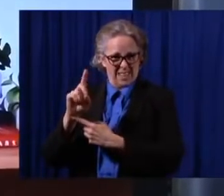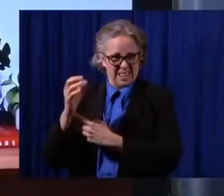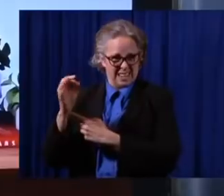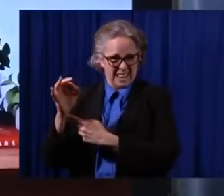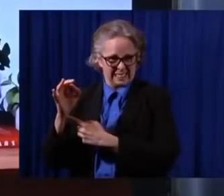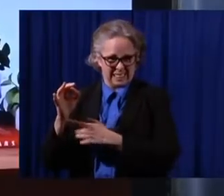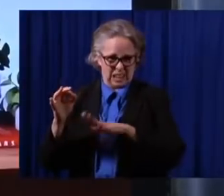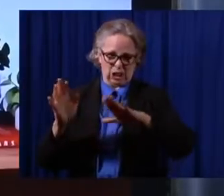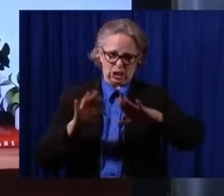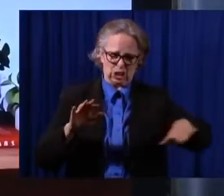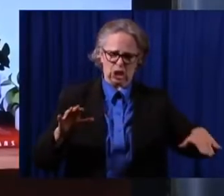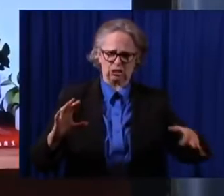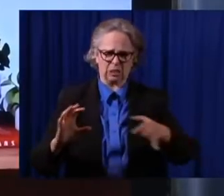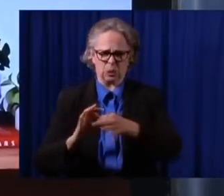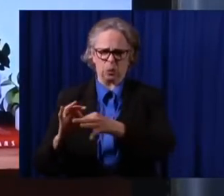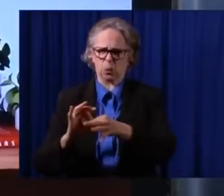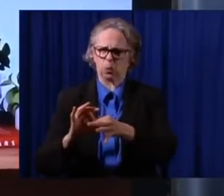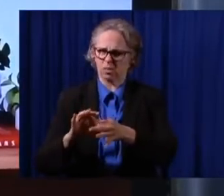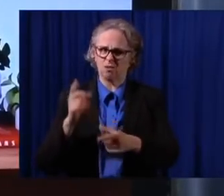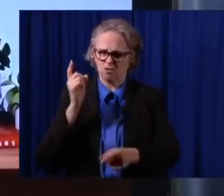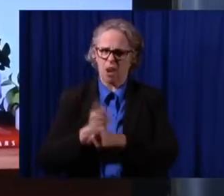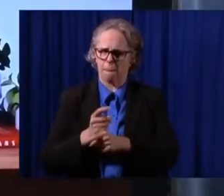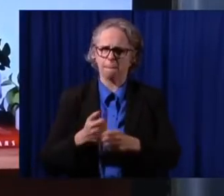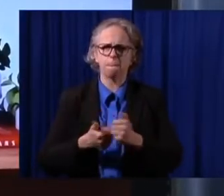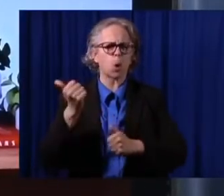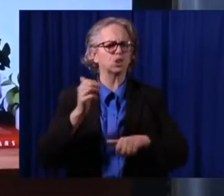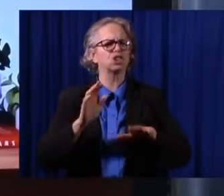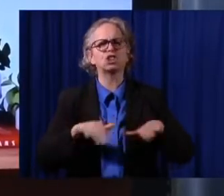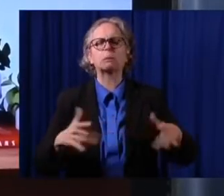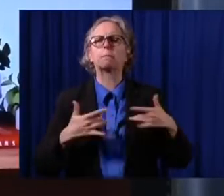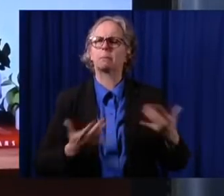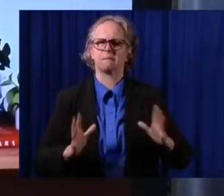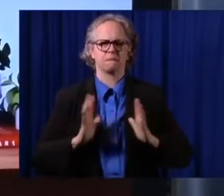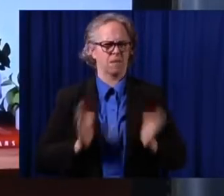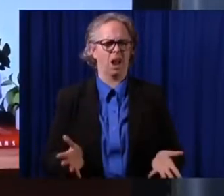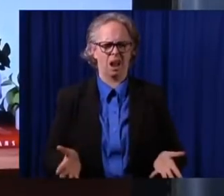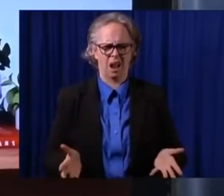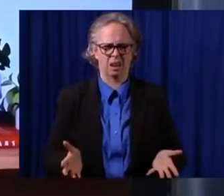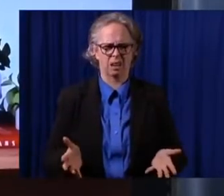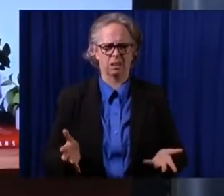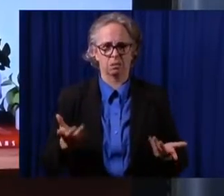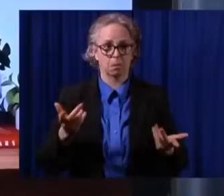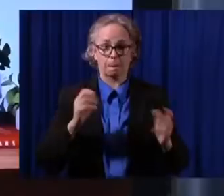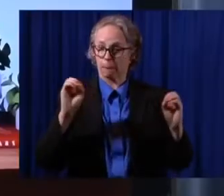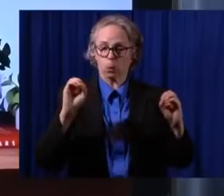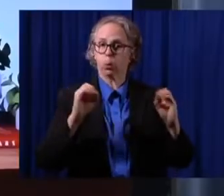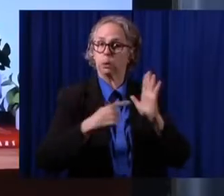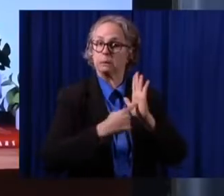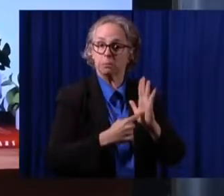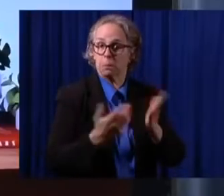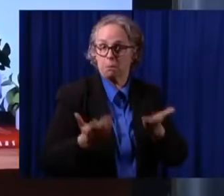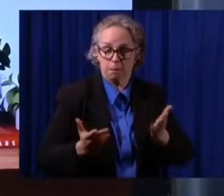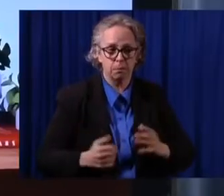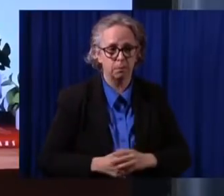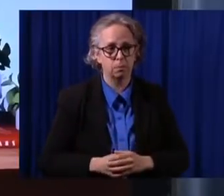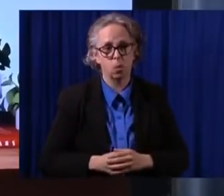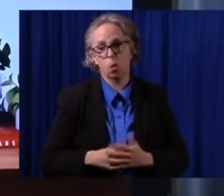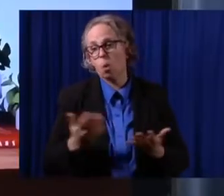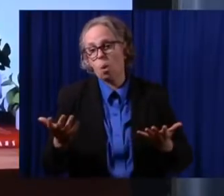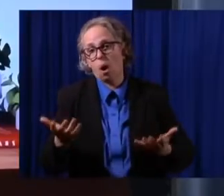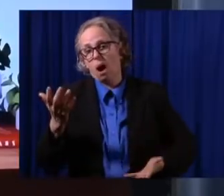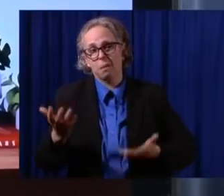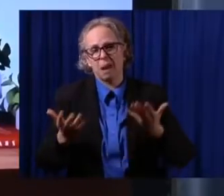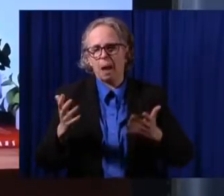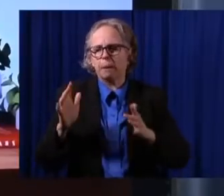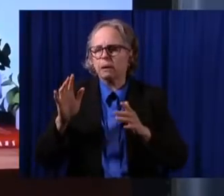of children are going to do great. They're either going to have asymptomatic or what we call paucisymptomatic disease, which is,